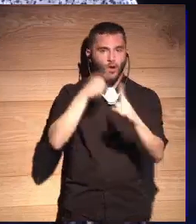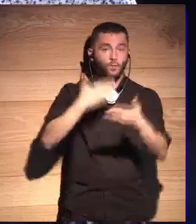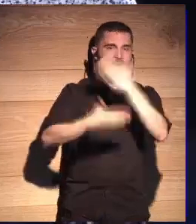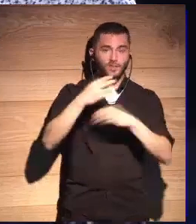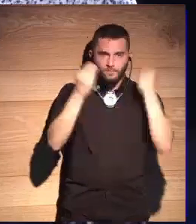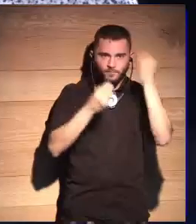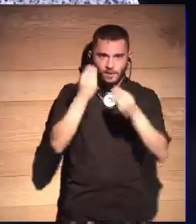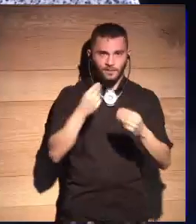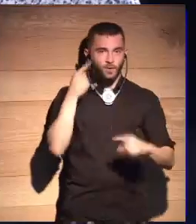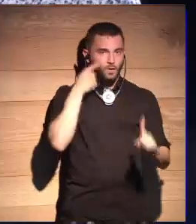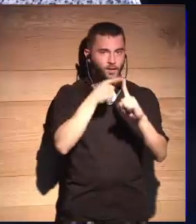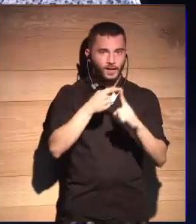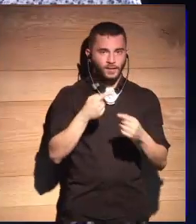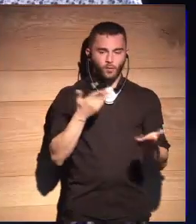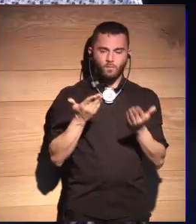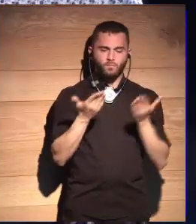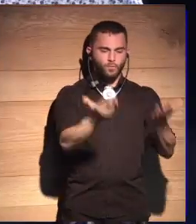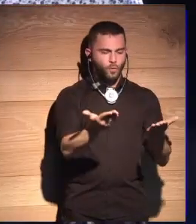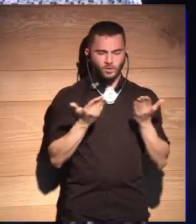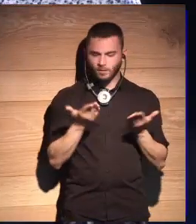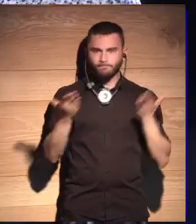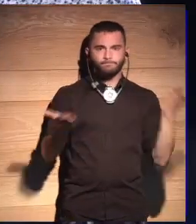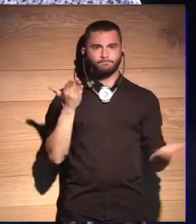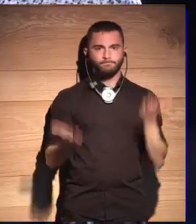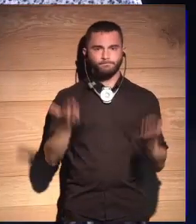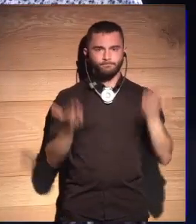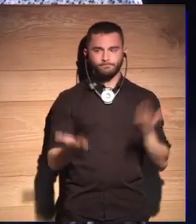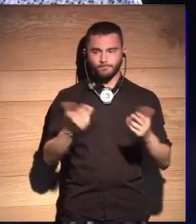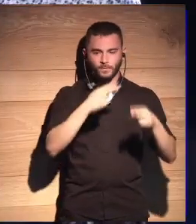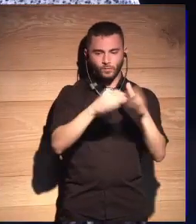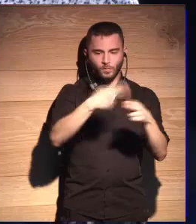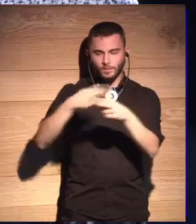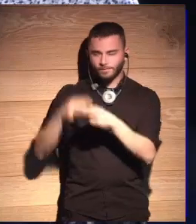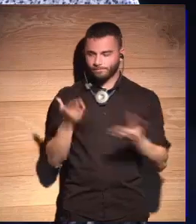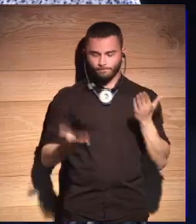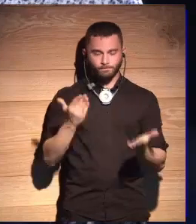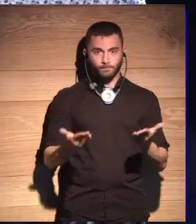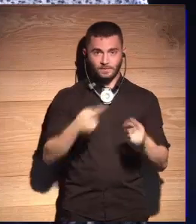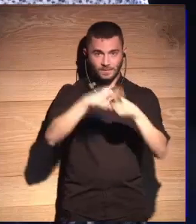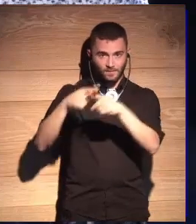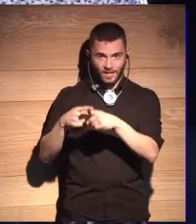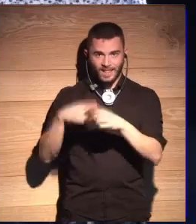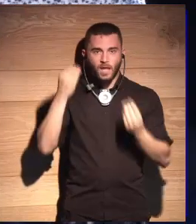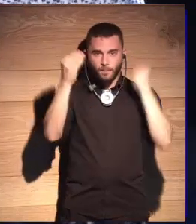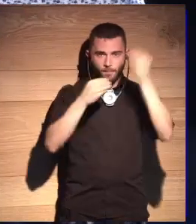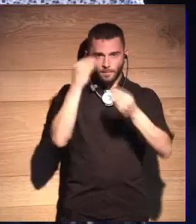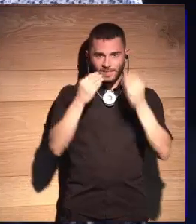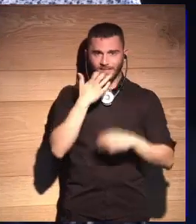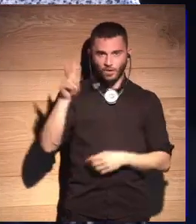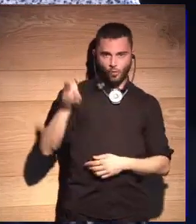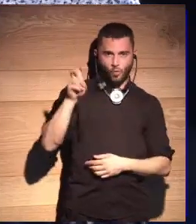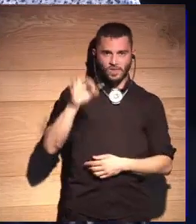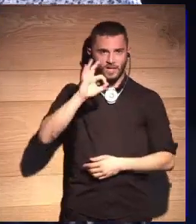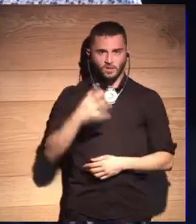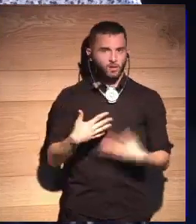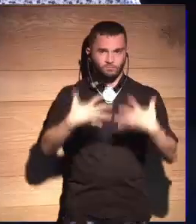and or are using those for the purpose for which they are created, to compare that with what the